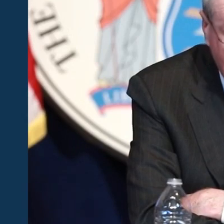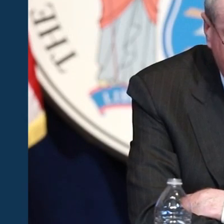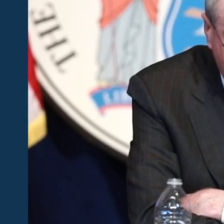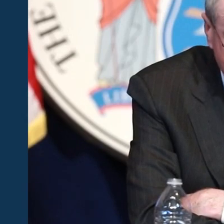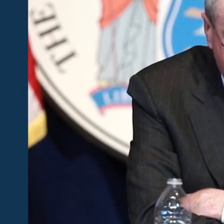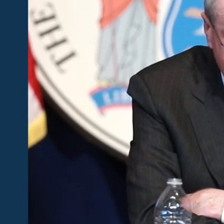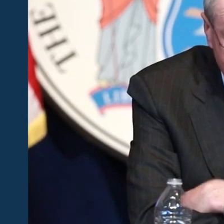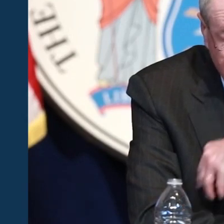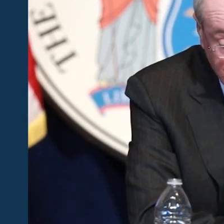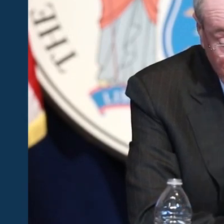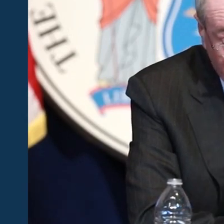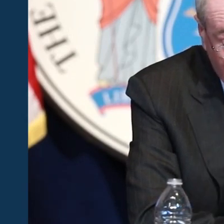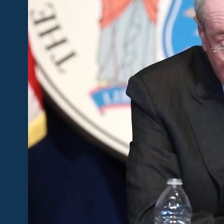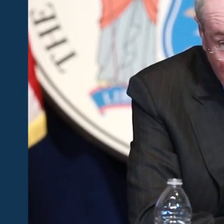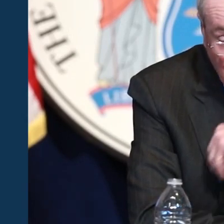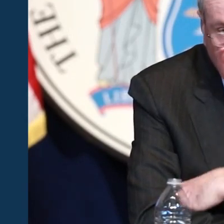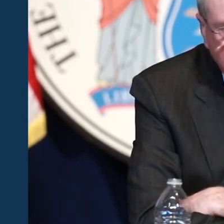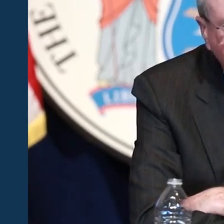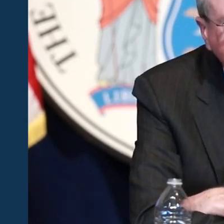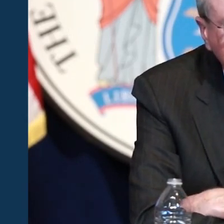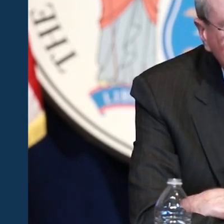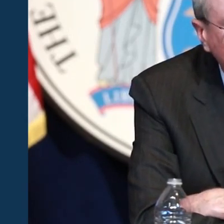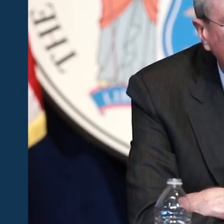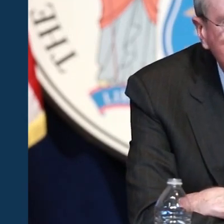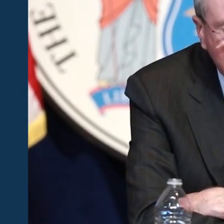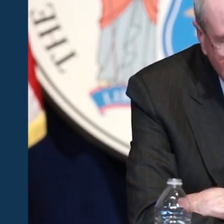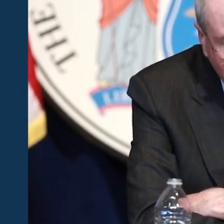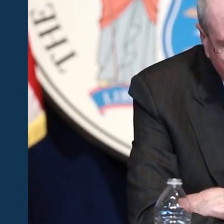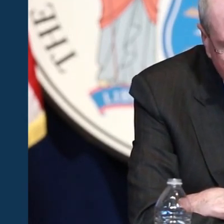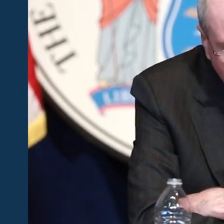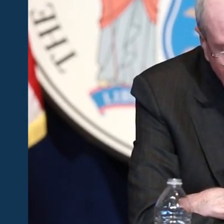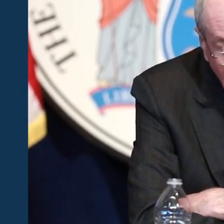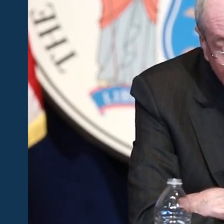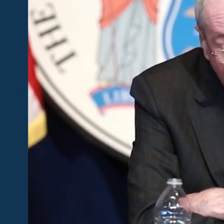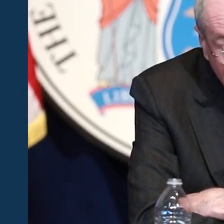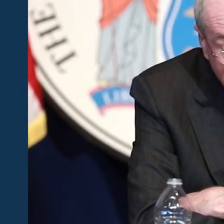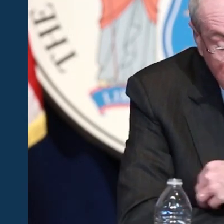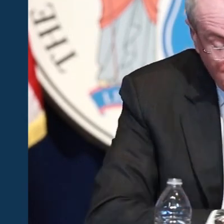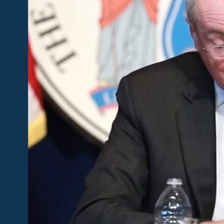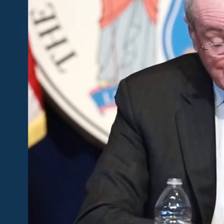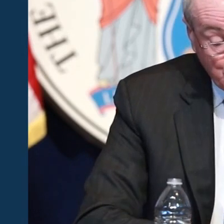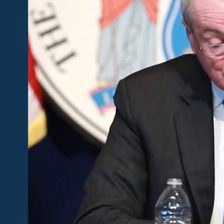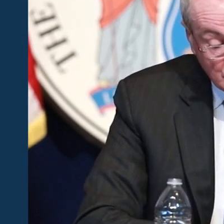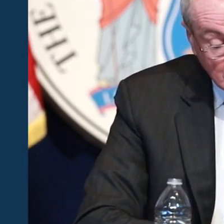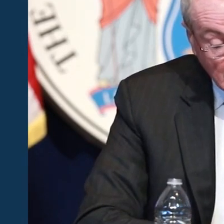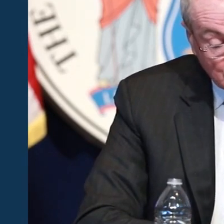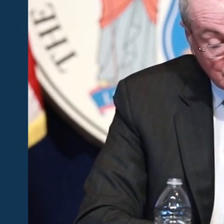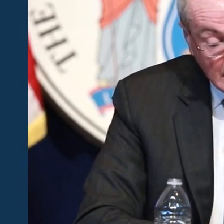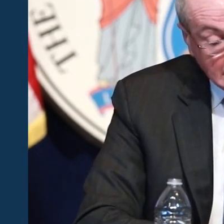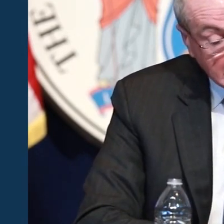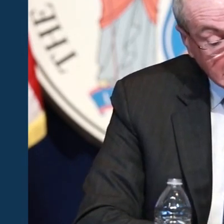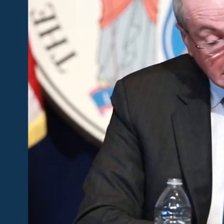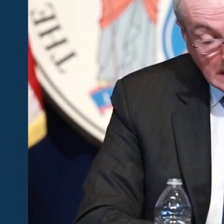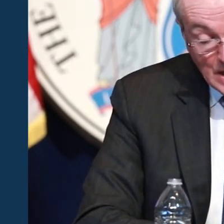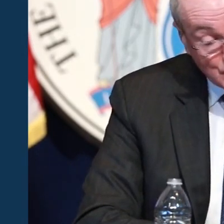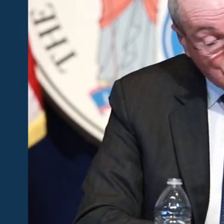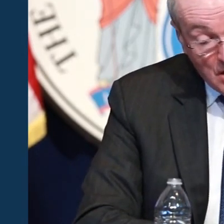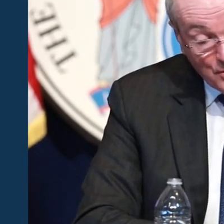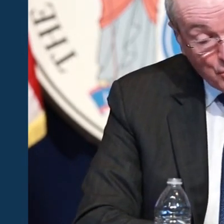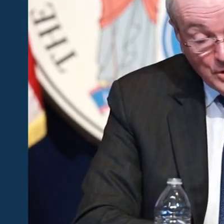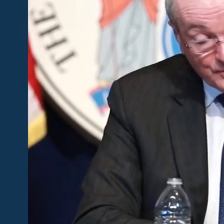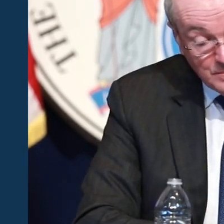thanks, as well as previewed this regional approach. I'm hoping to speak to the Vice President later tonight. I